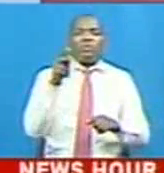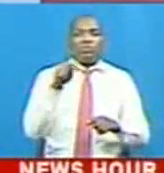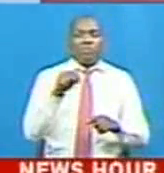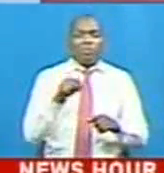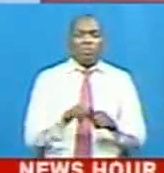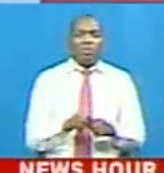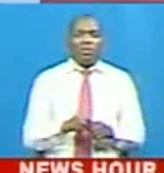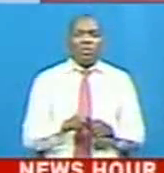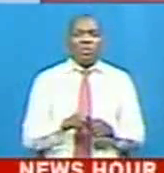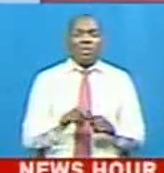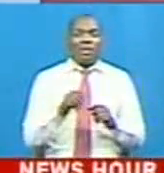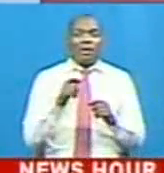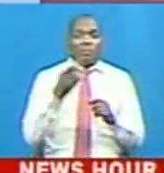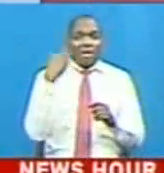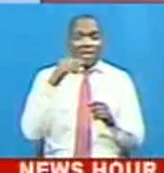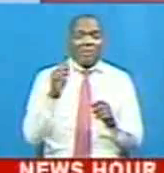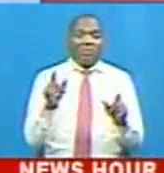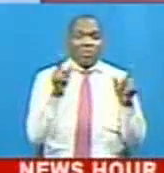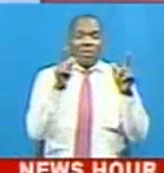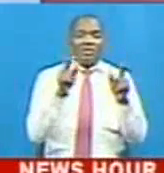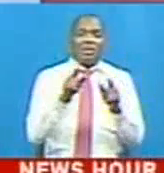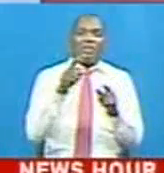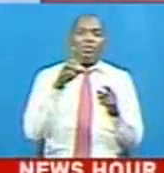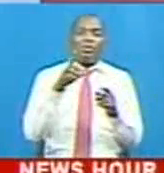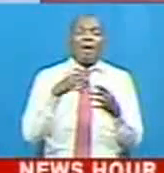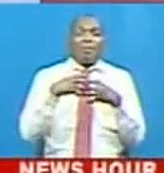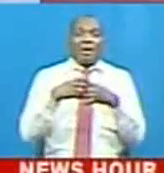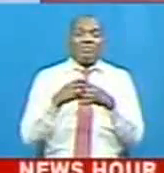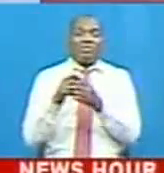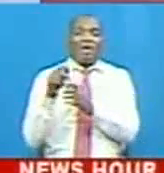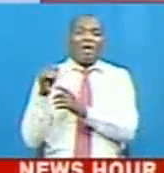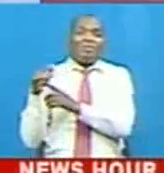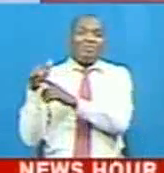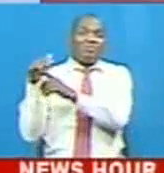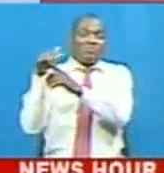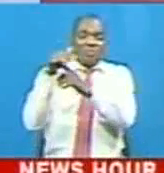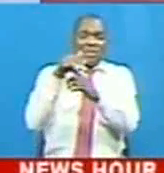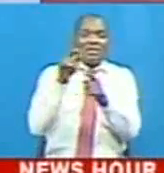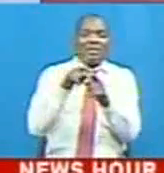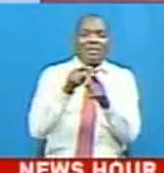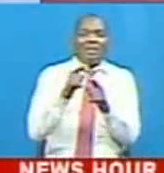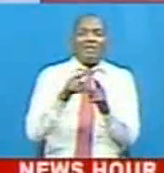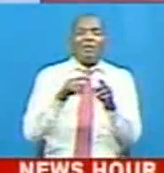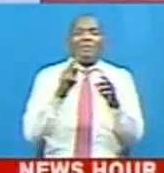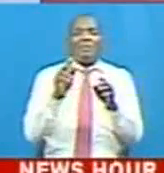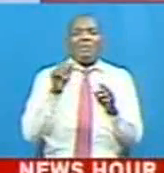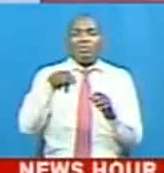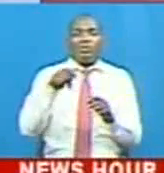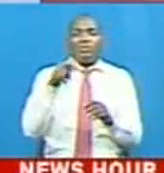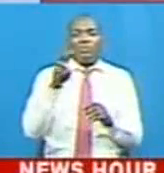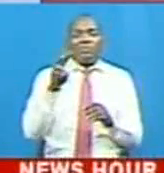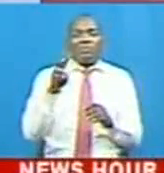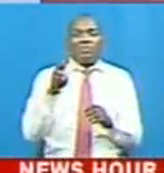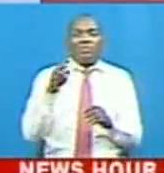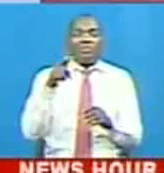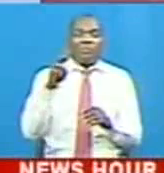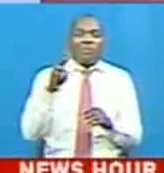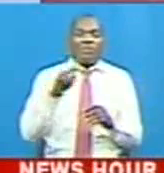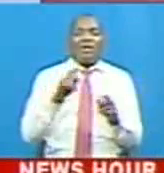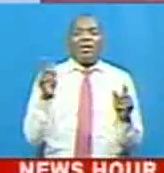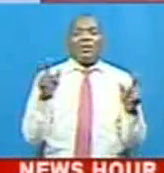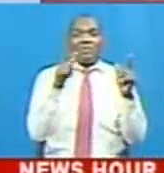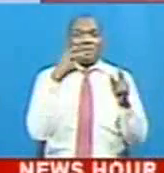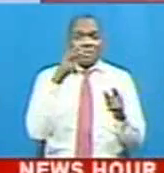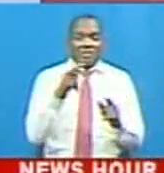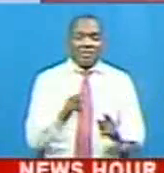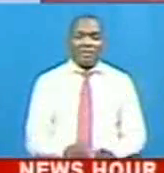region. If all goes well, the formal launch of the drone for blood and other medical services will come off on April